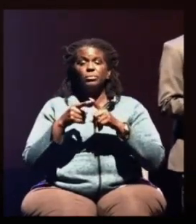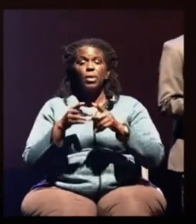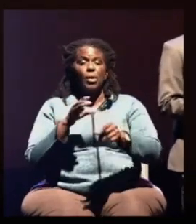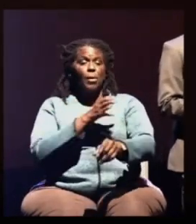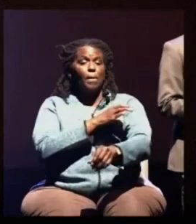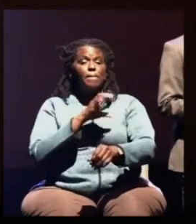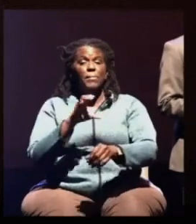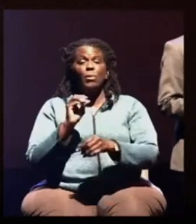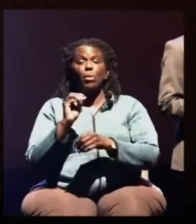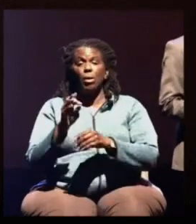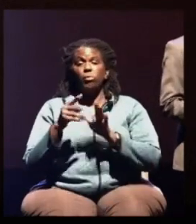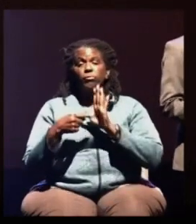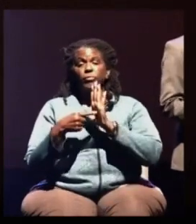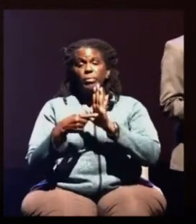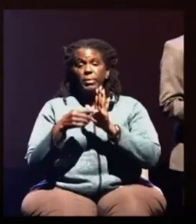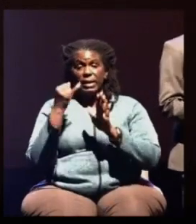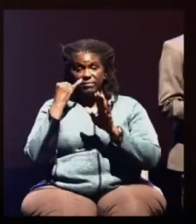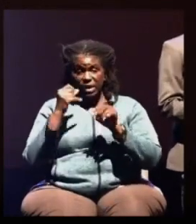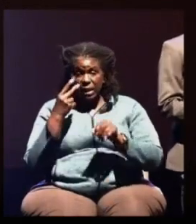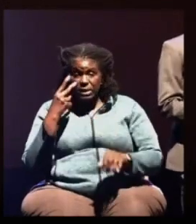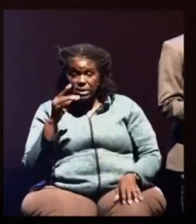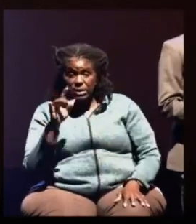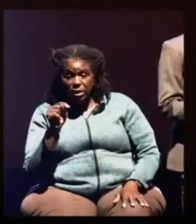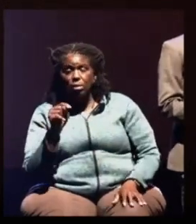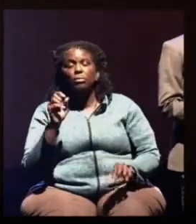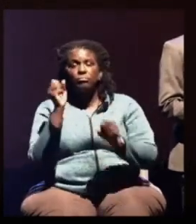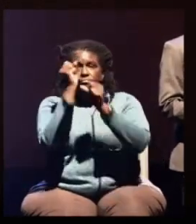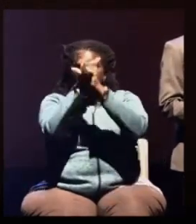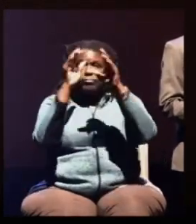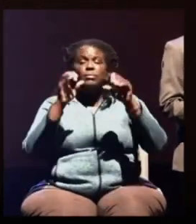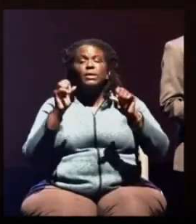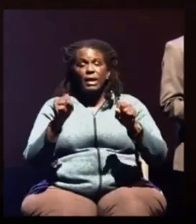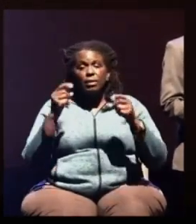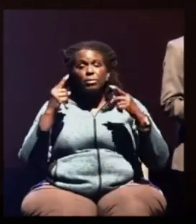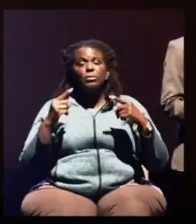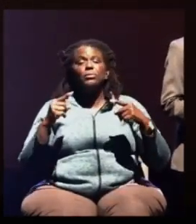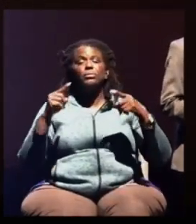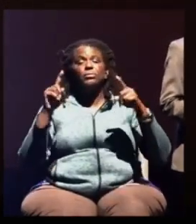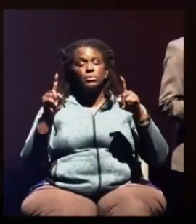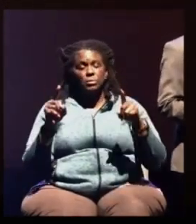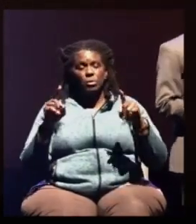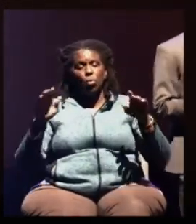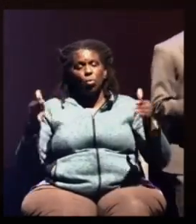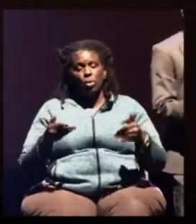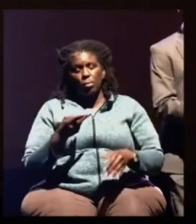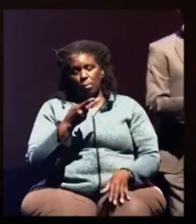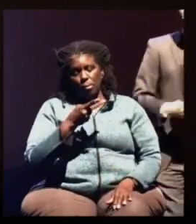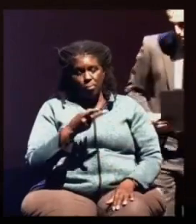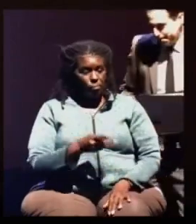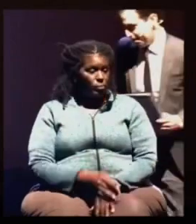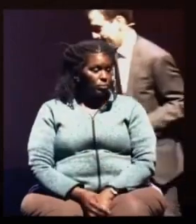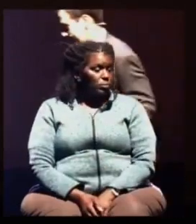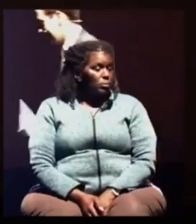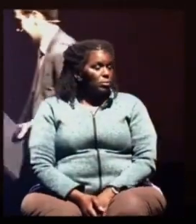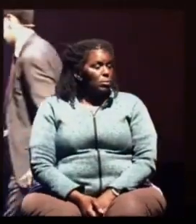it, they can achieve it. Please welcome Sean McHenry Acosta and Pamela Allen Coleman.